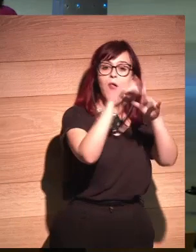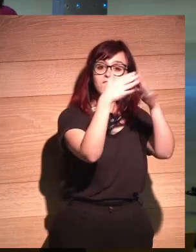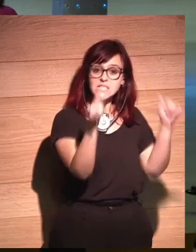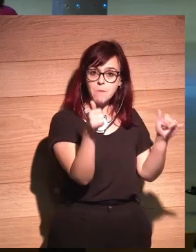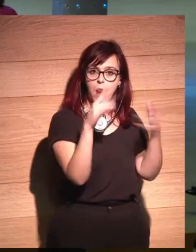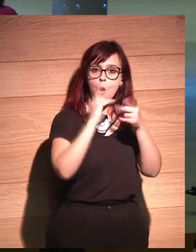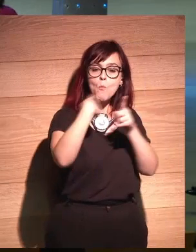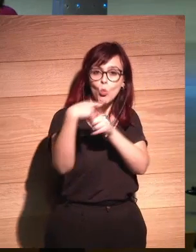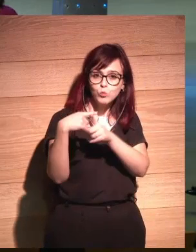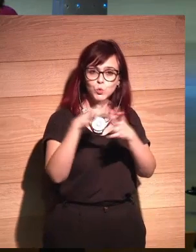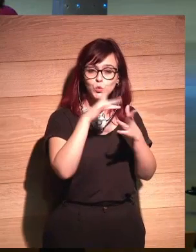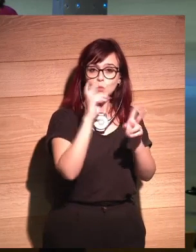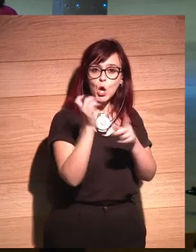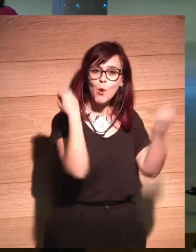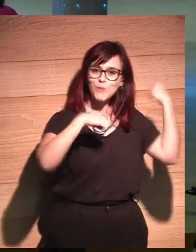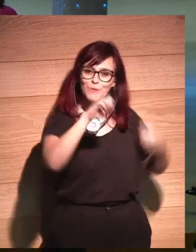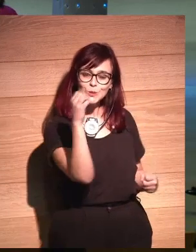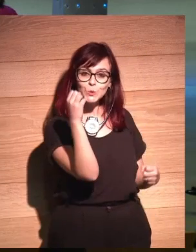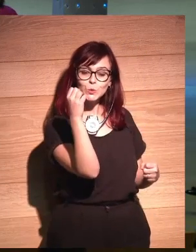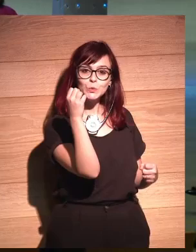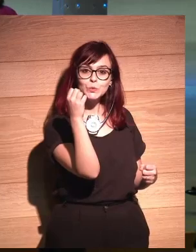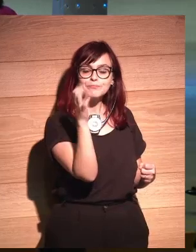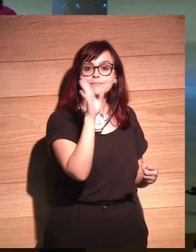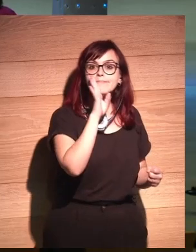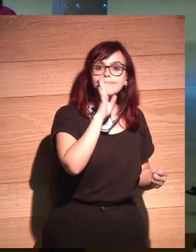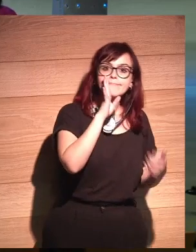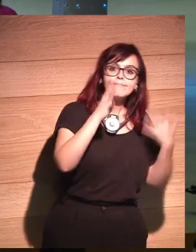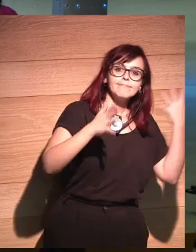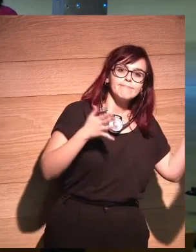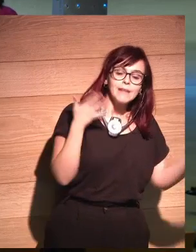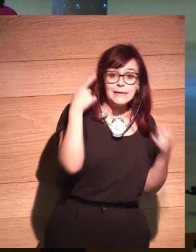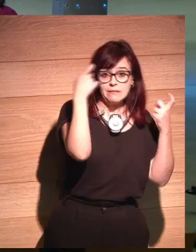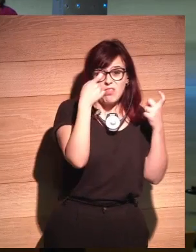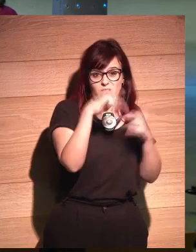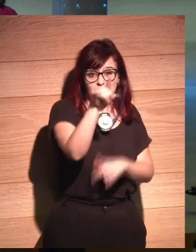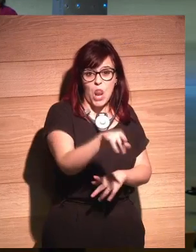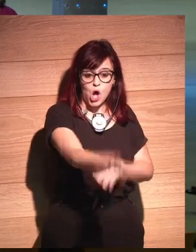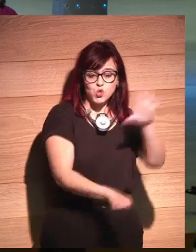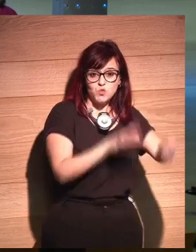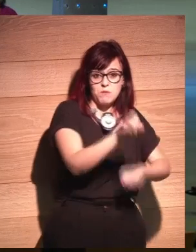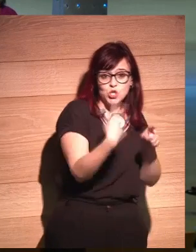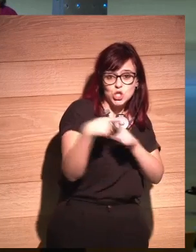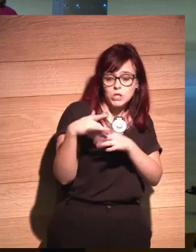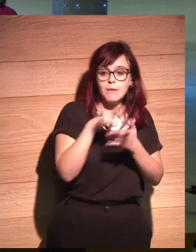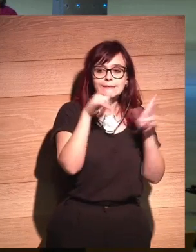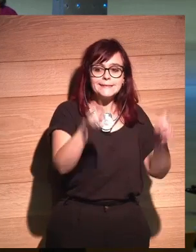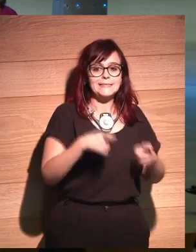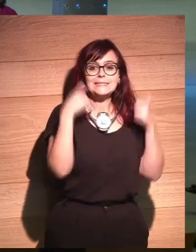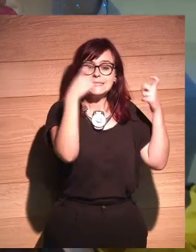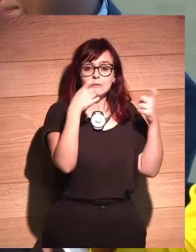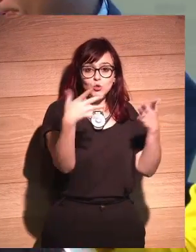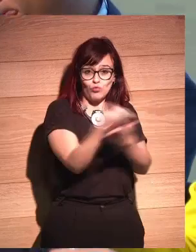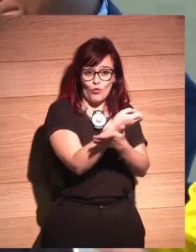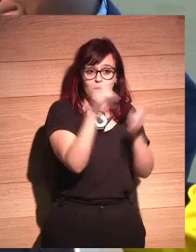how you behave and how you consume things and stuff you can actually do